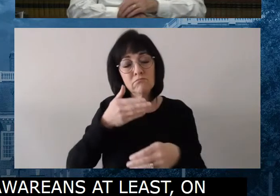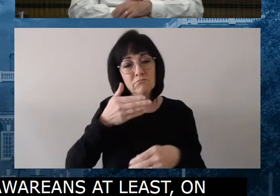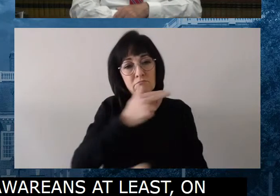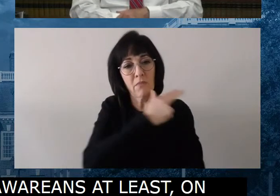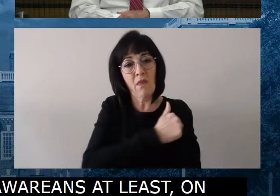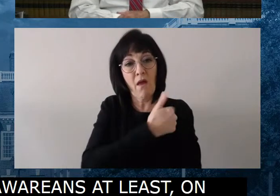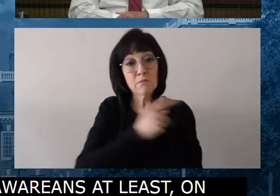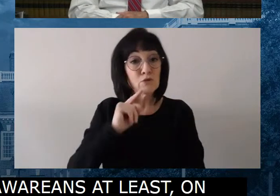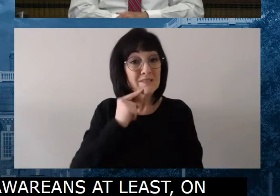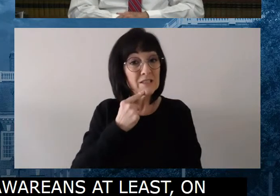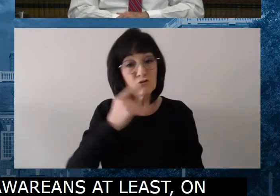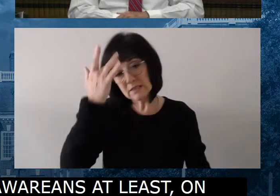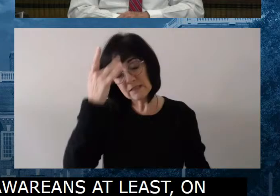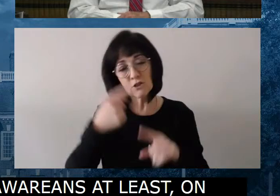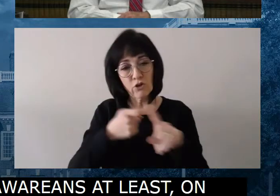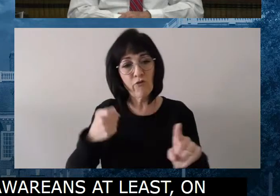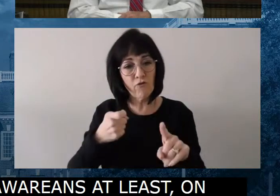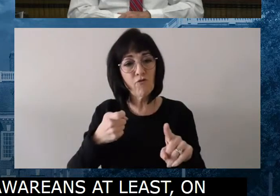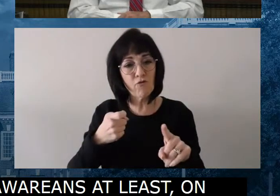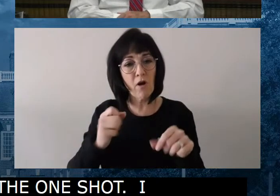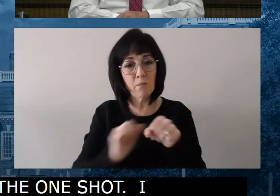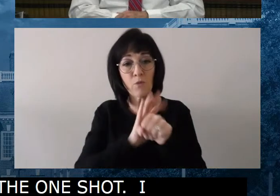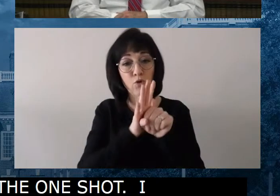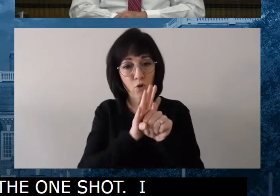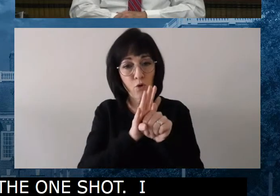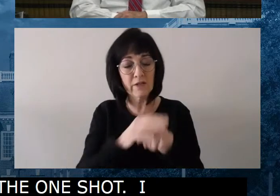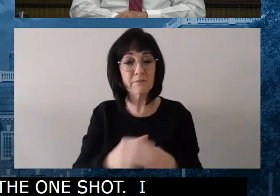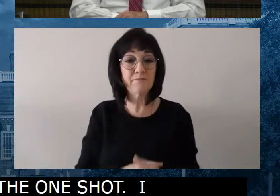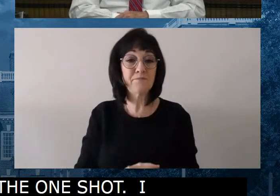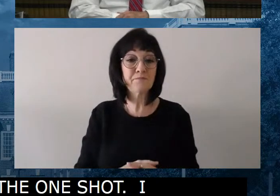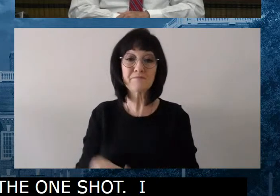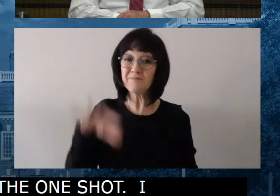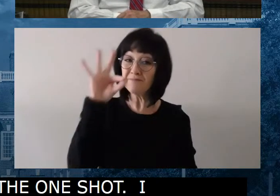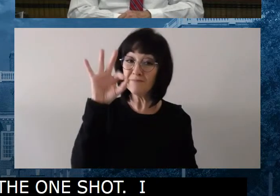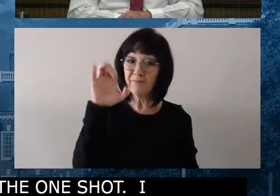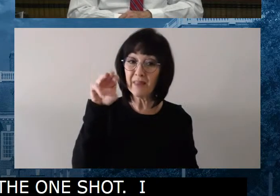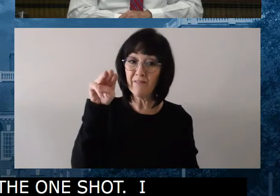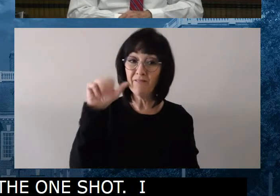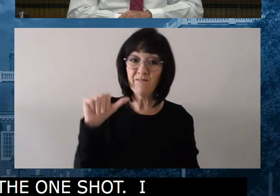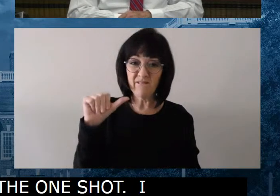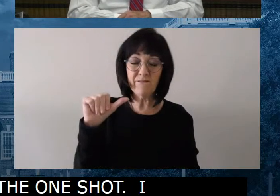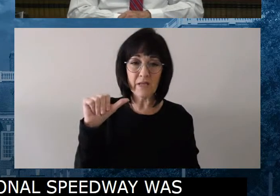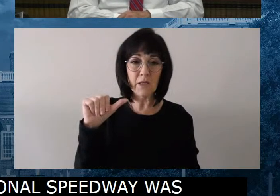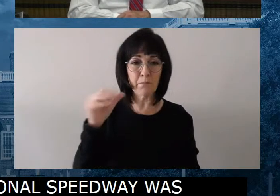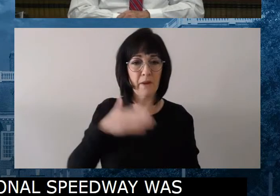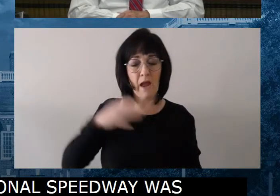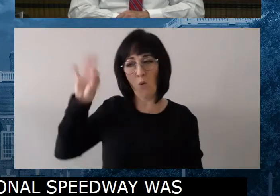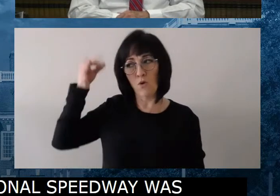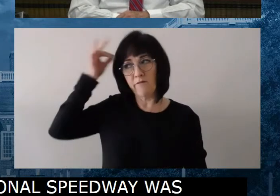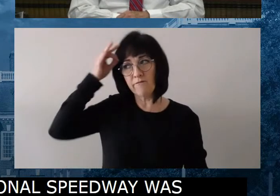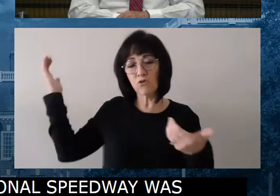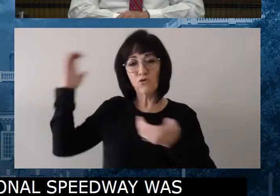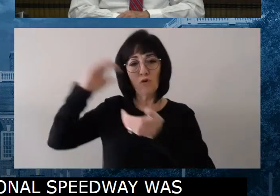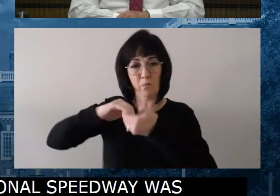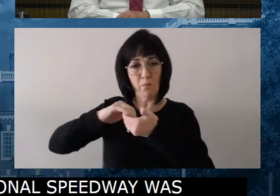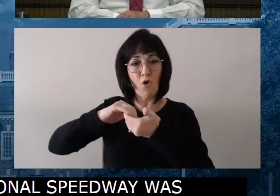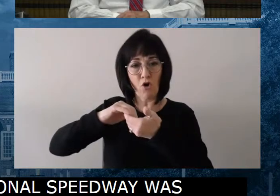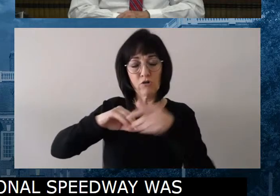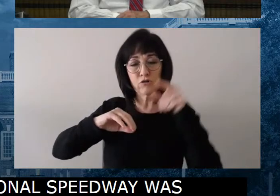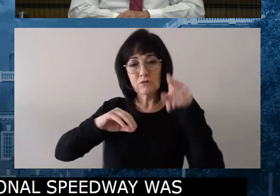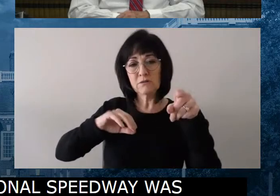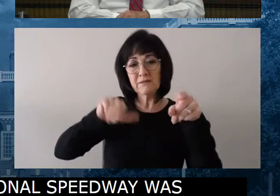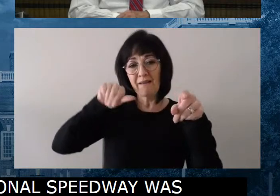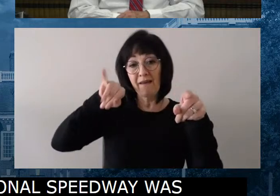Speedway was stood up originally by our federal partners at FEMA, AJ and his team at DEMA, and